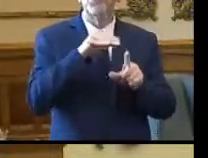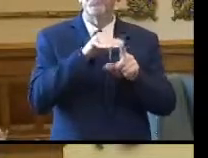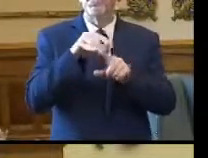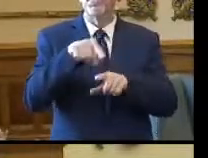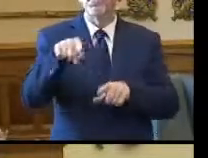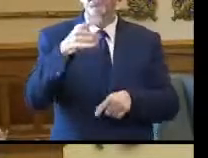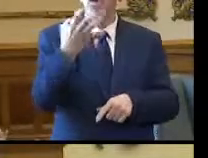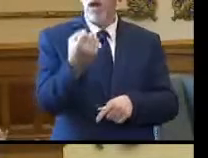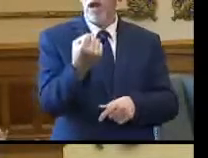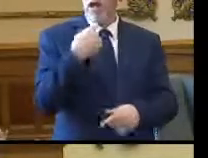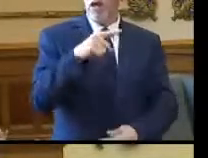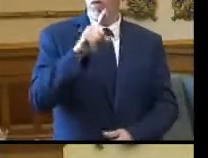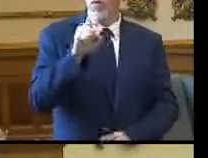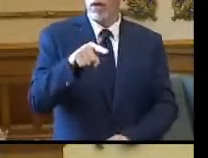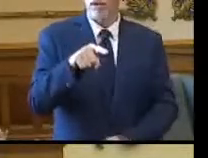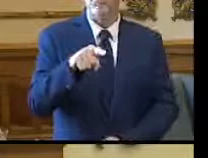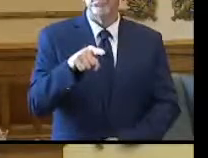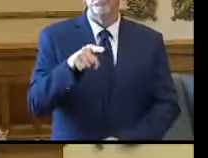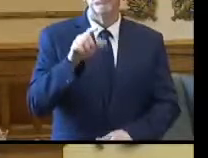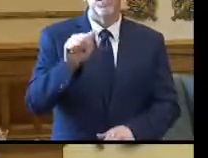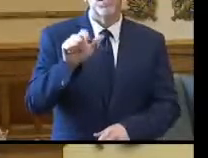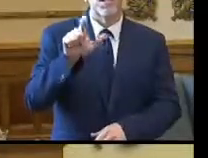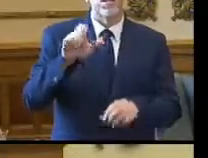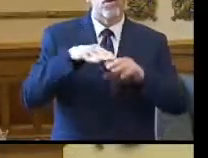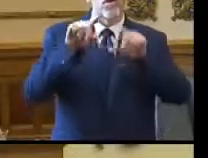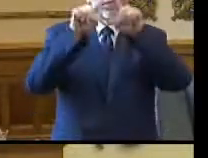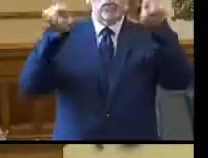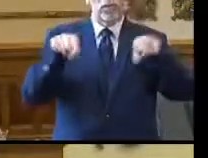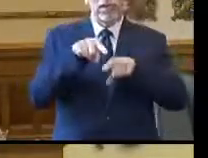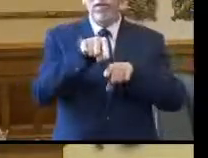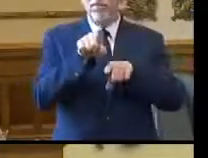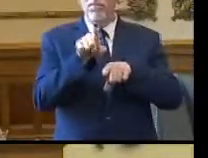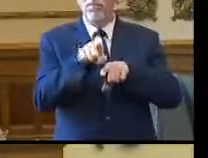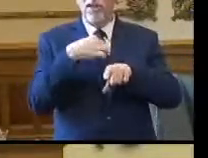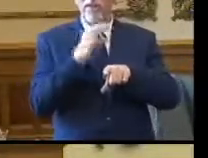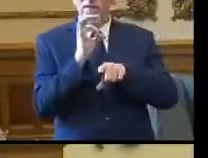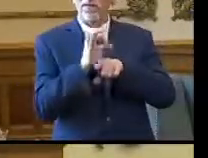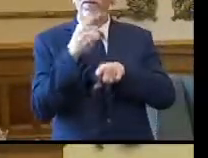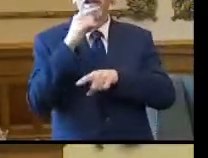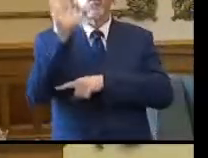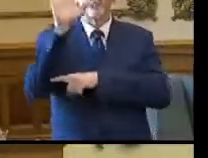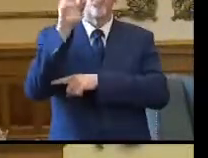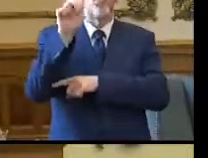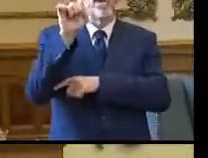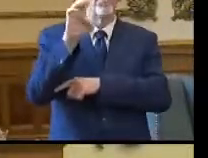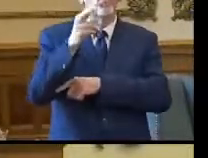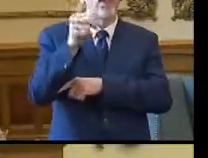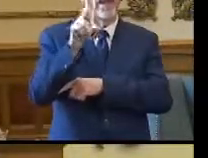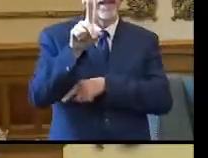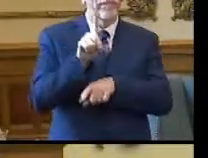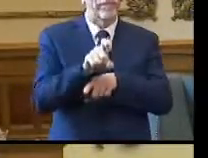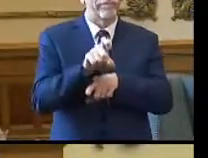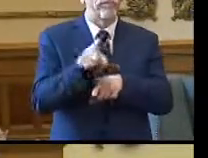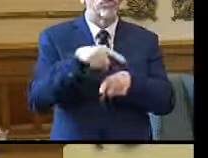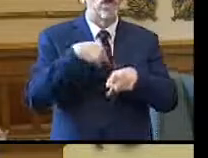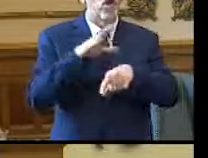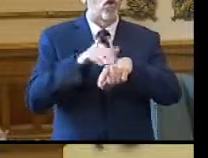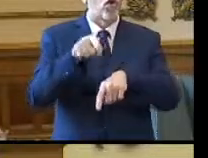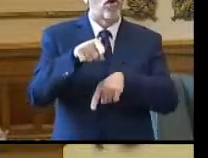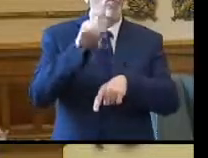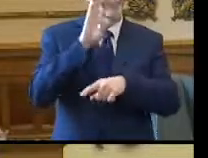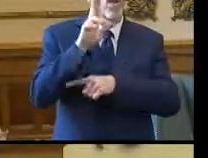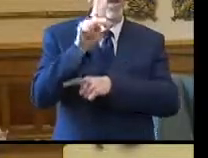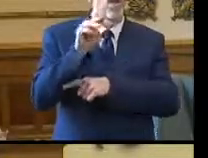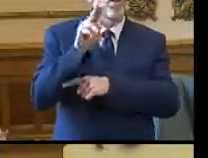us in the digital press room, you can click the raise your hand button when you're called upon. Raise your hand your microphone when